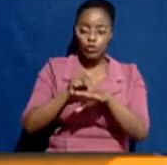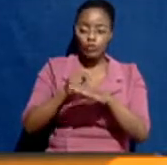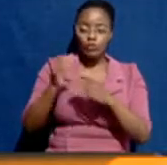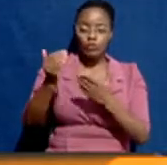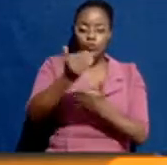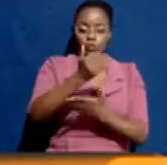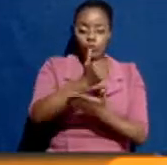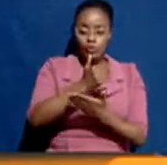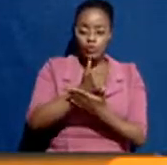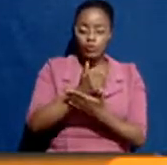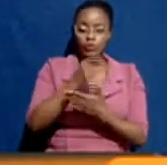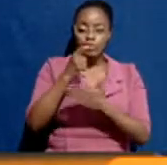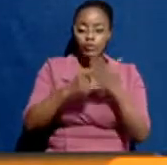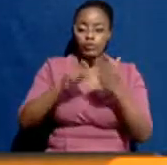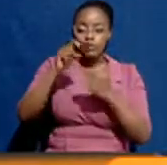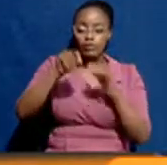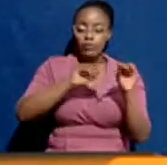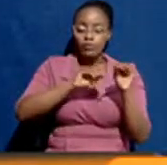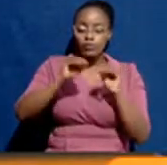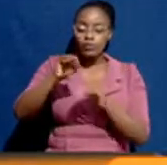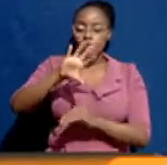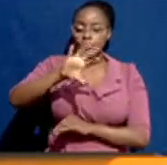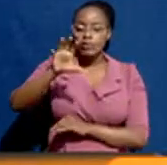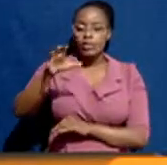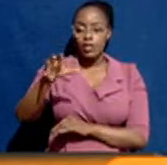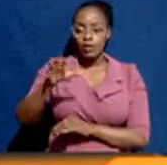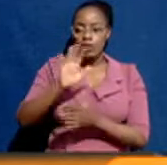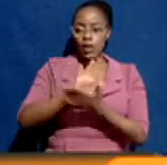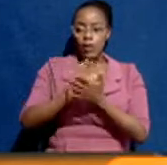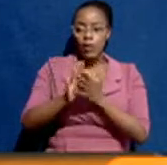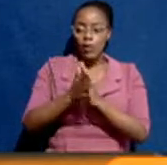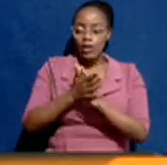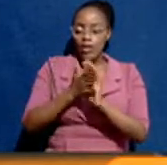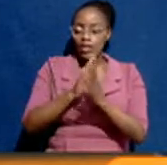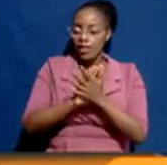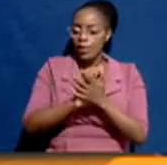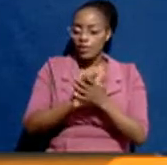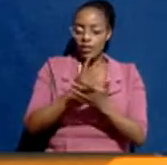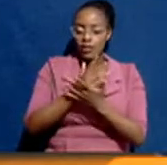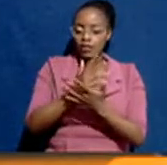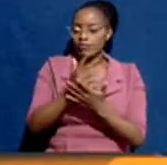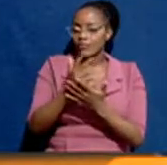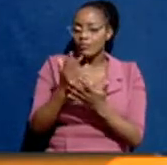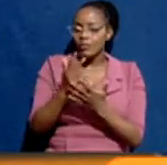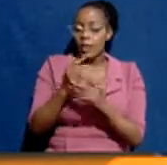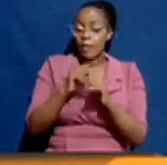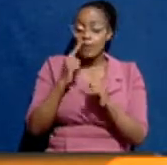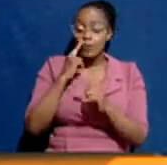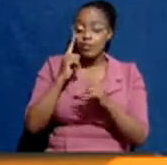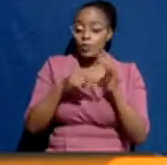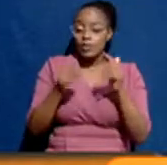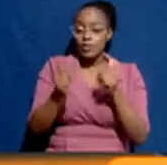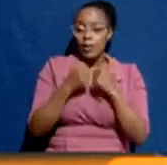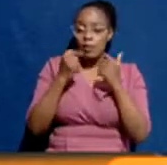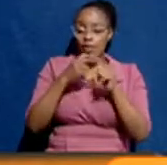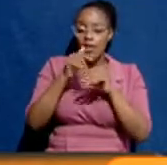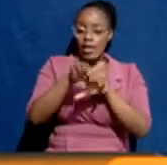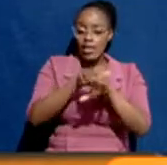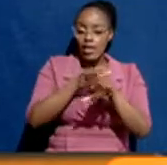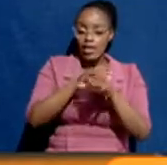collected revenue should be taken to the counties without undue delay. But you see what happens? They delay the